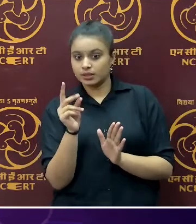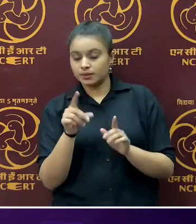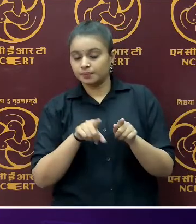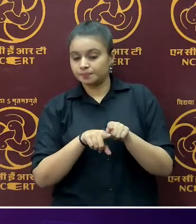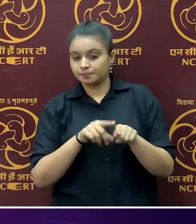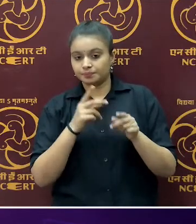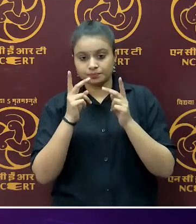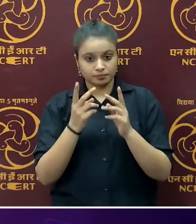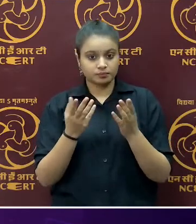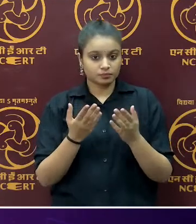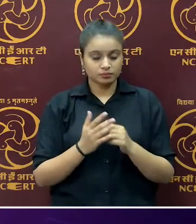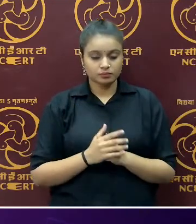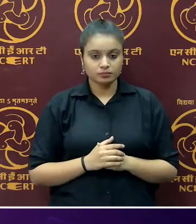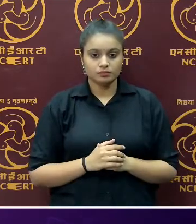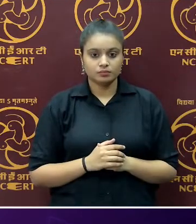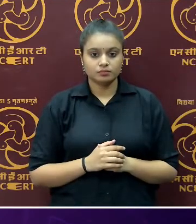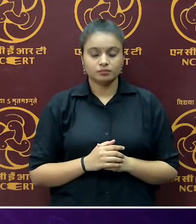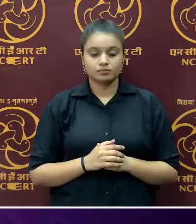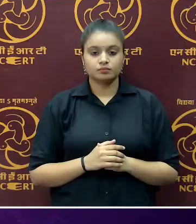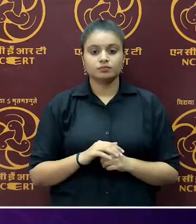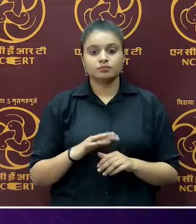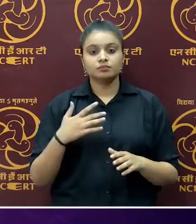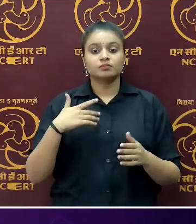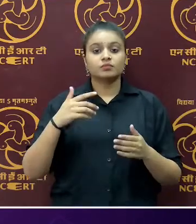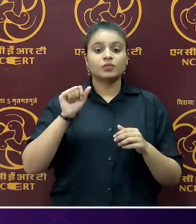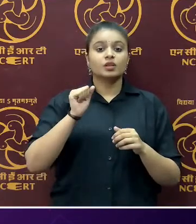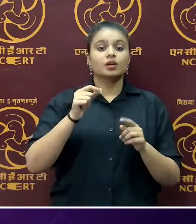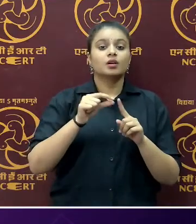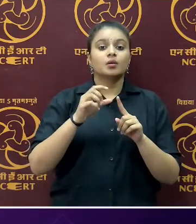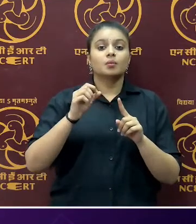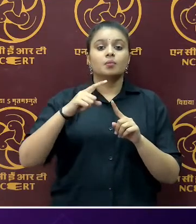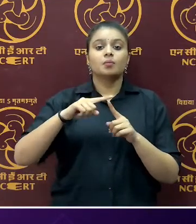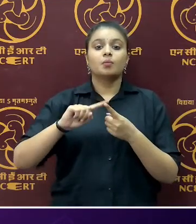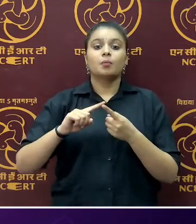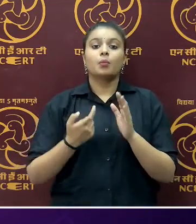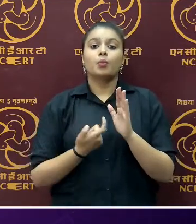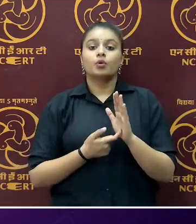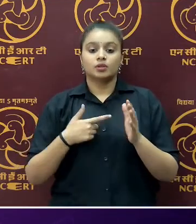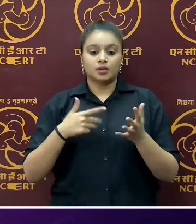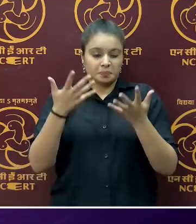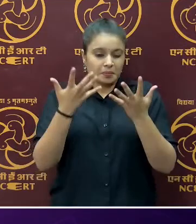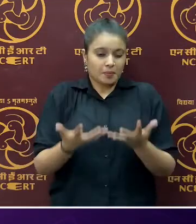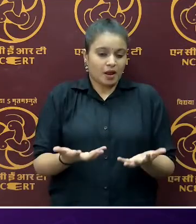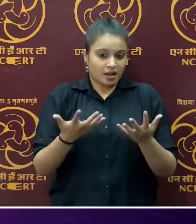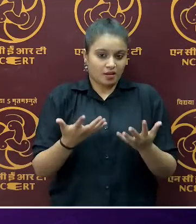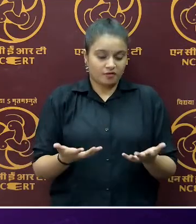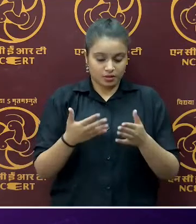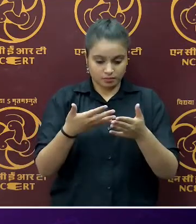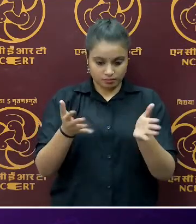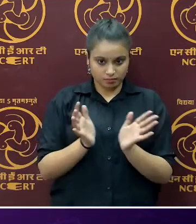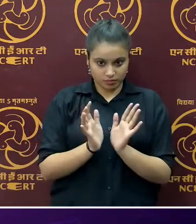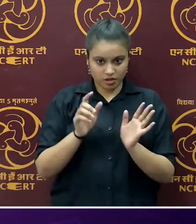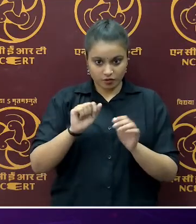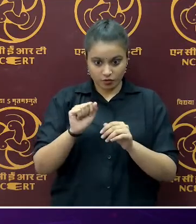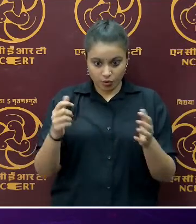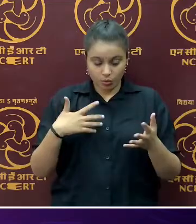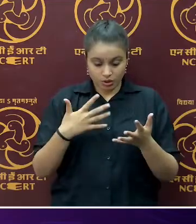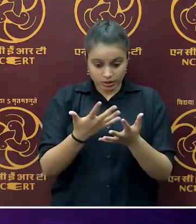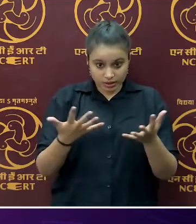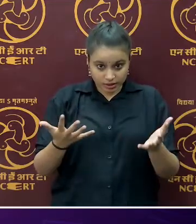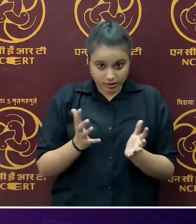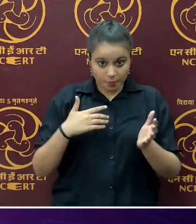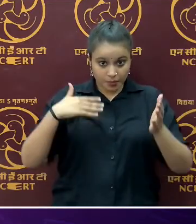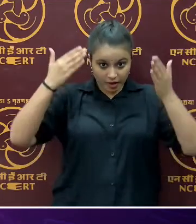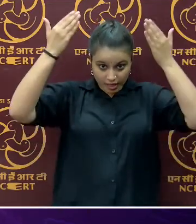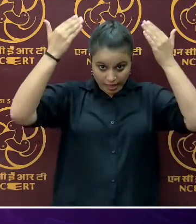you see here, there's a porter who's carrying a heavy load. So they don't keep the stuff right over their